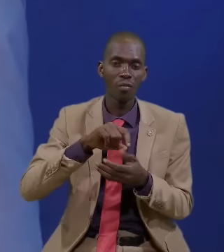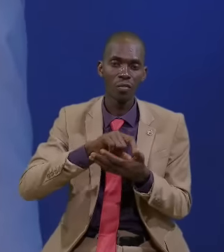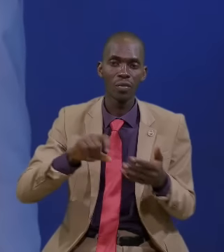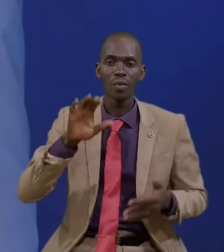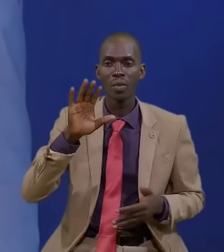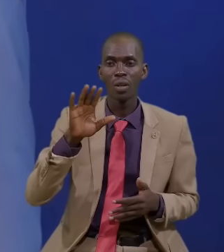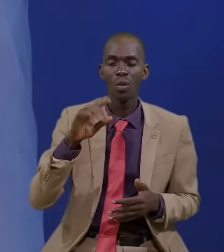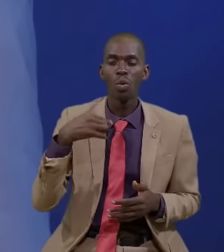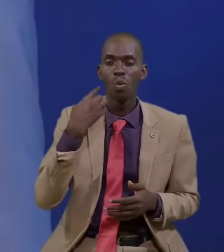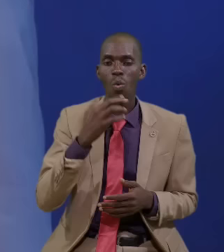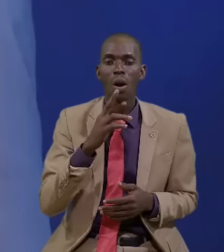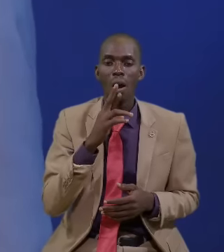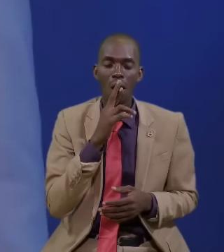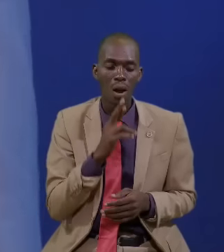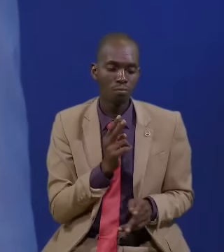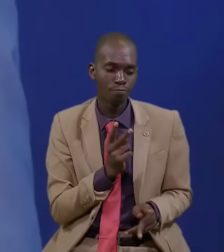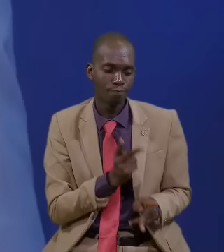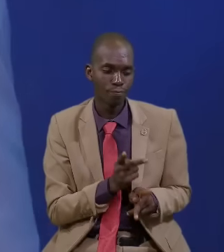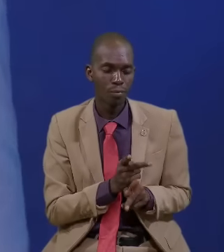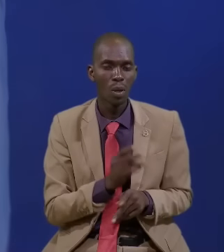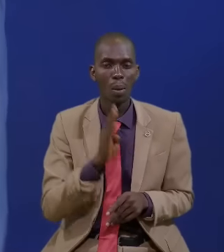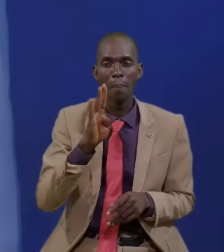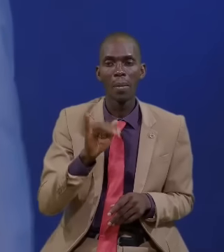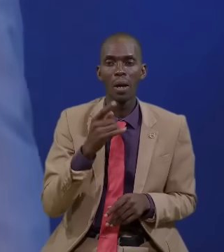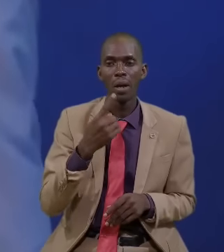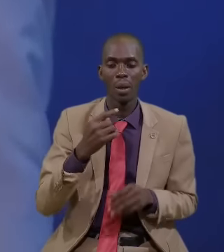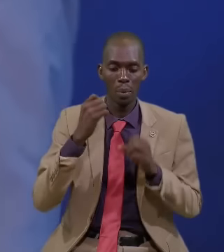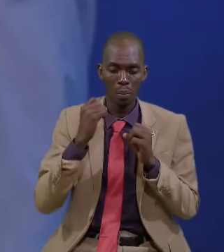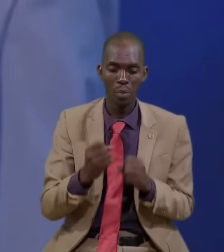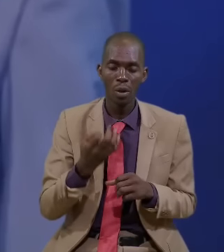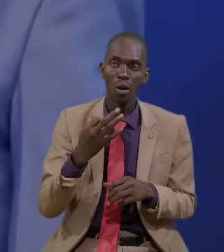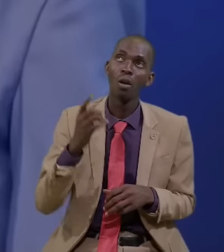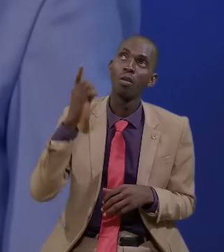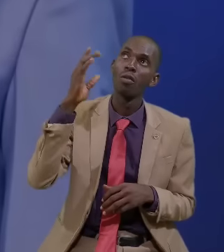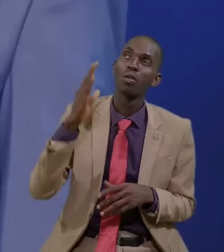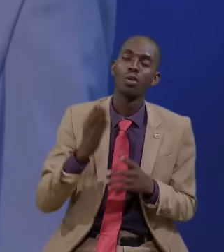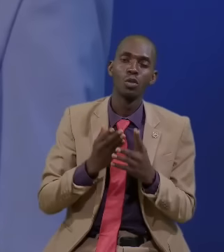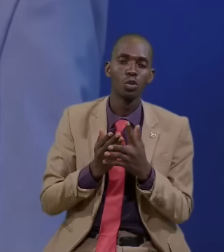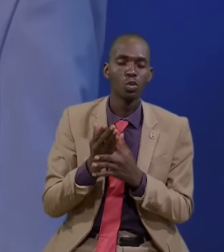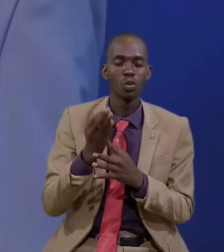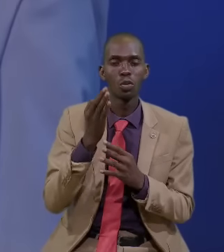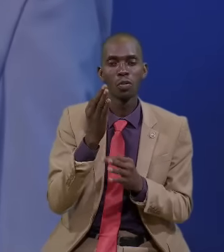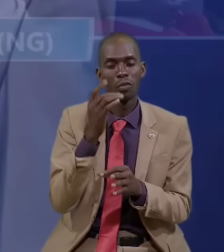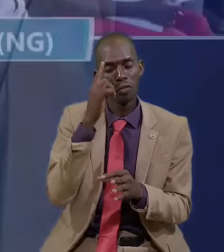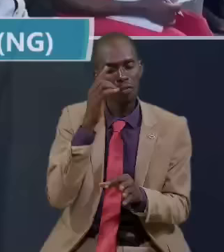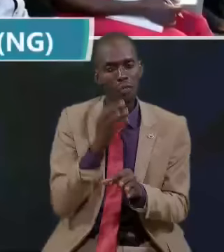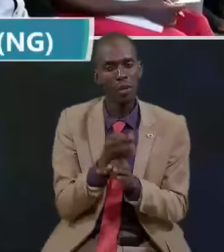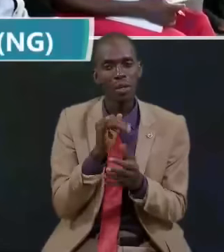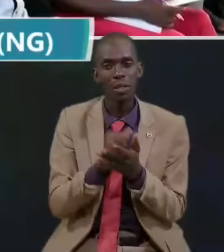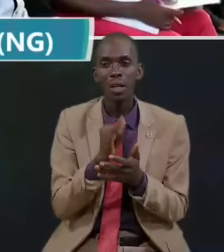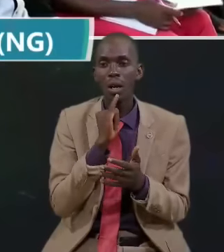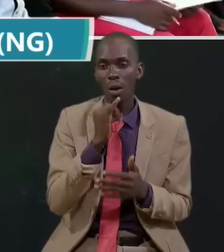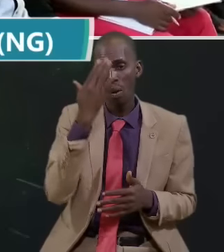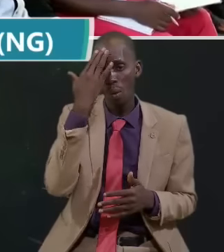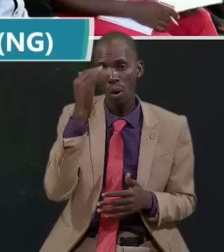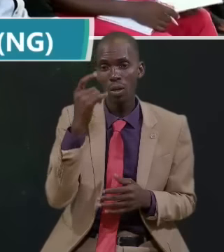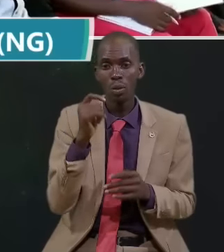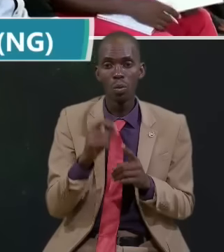the power of God through faith. That's why the word of God is very important. Because